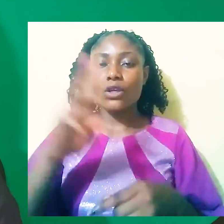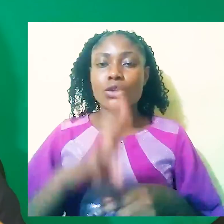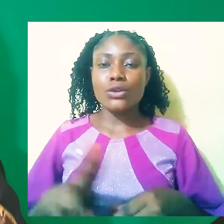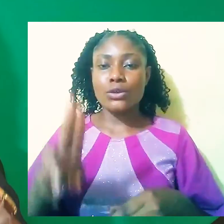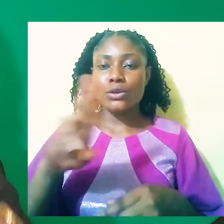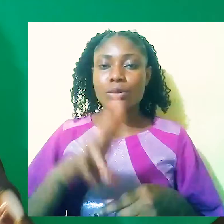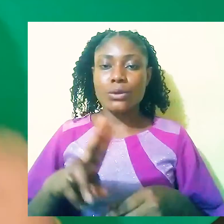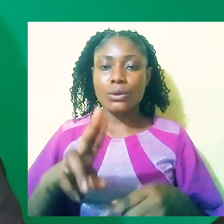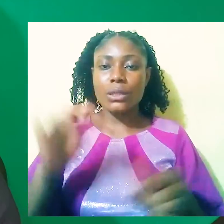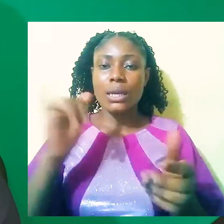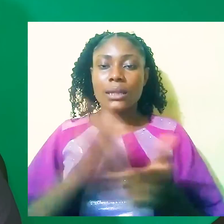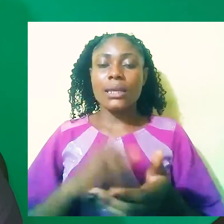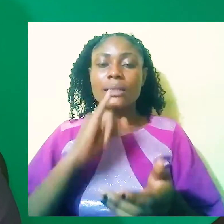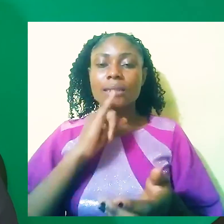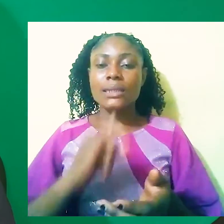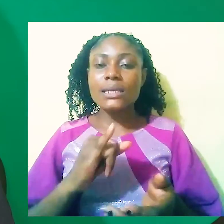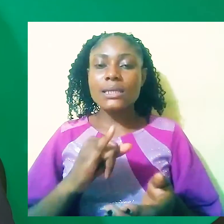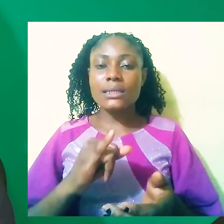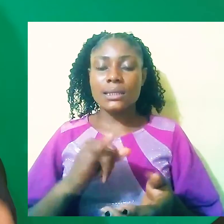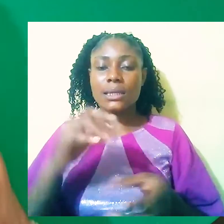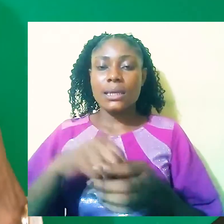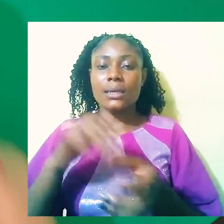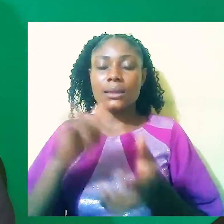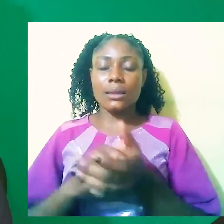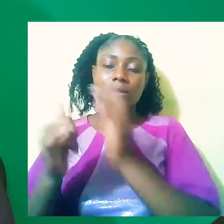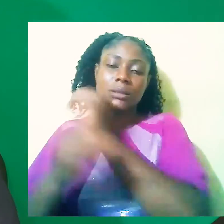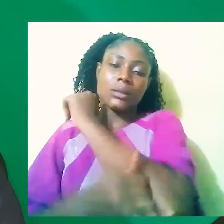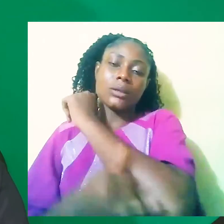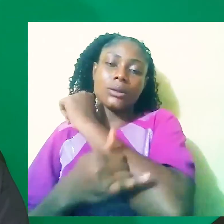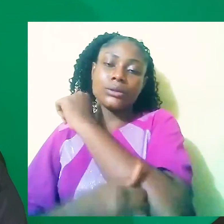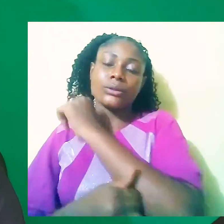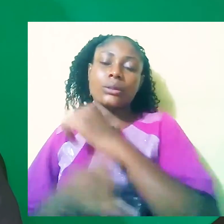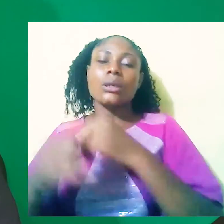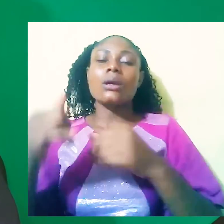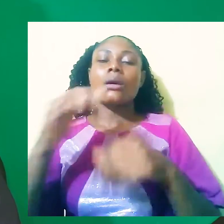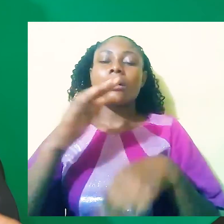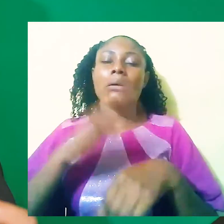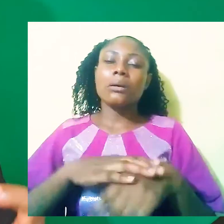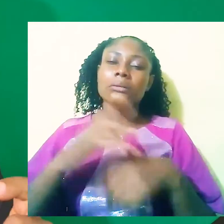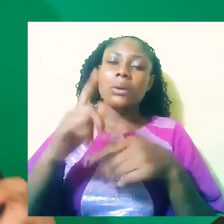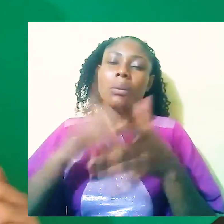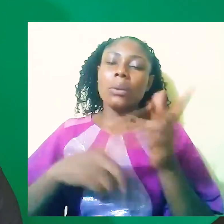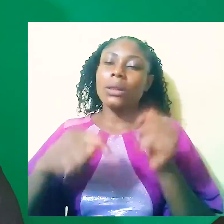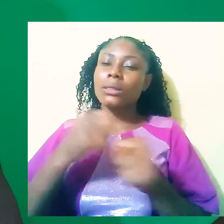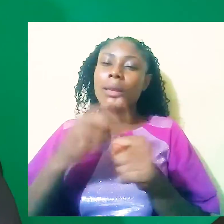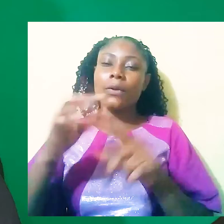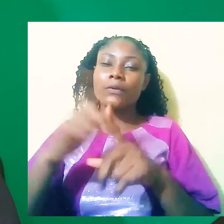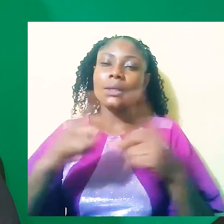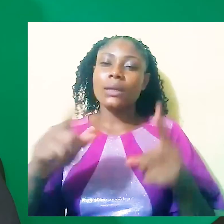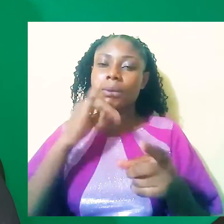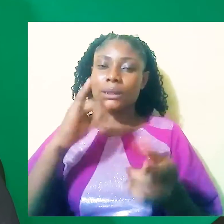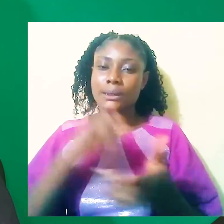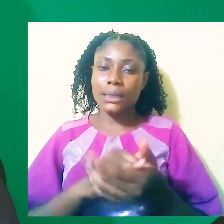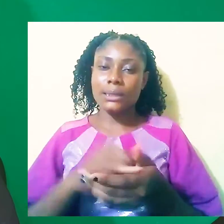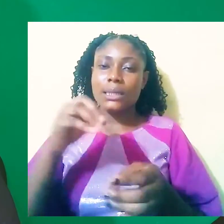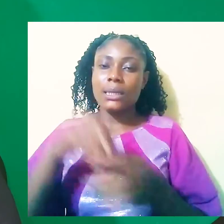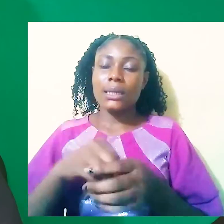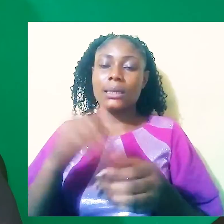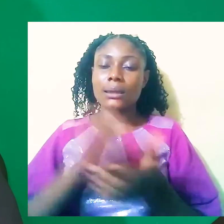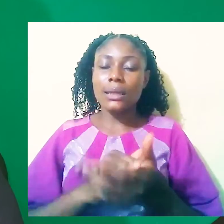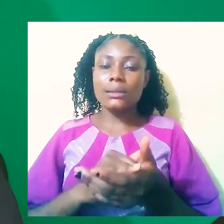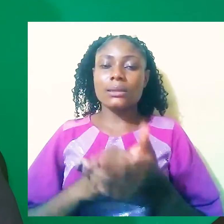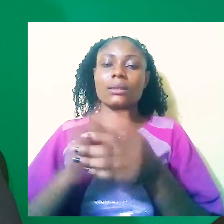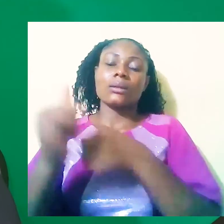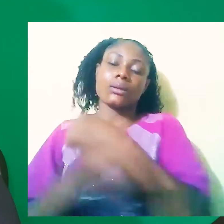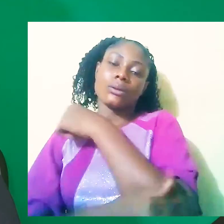in how much of sign language use that is in that country, on what